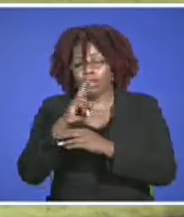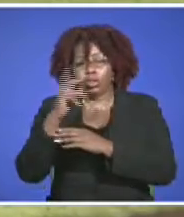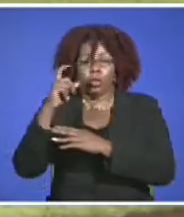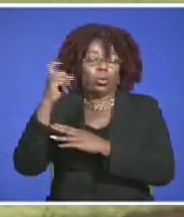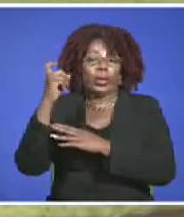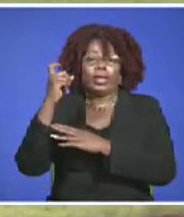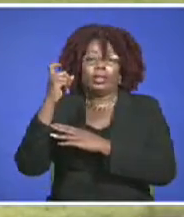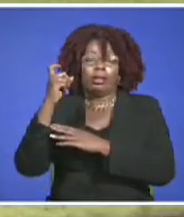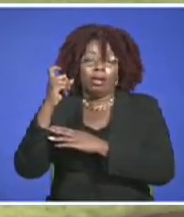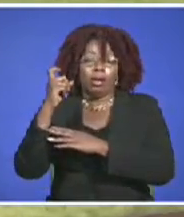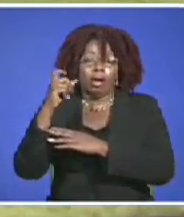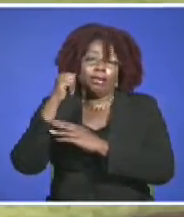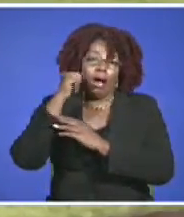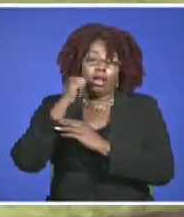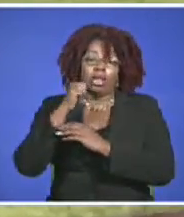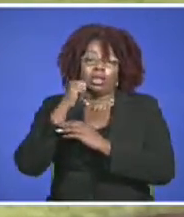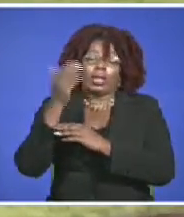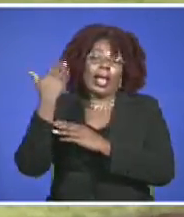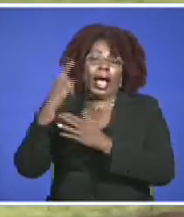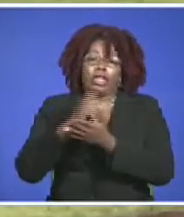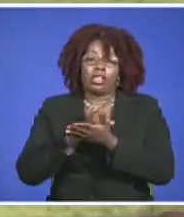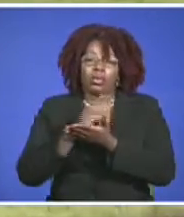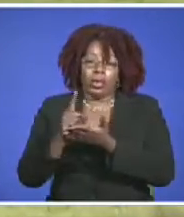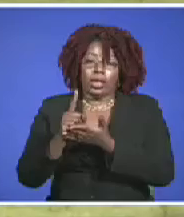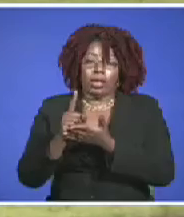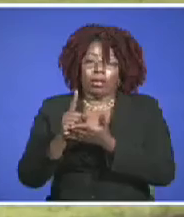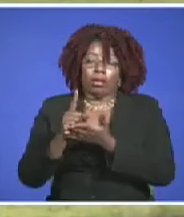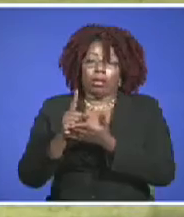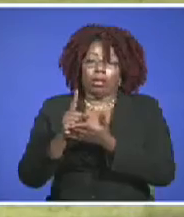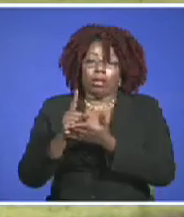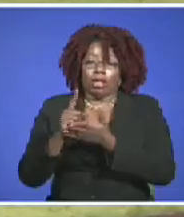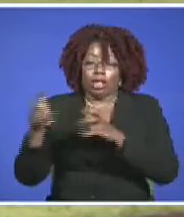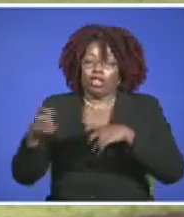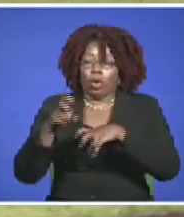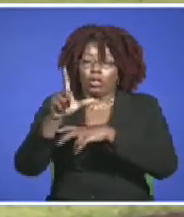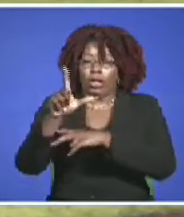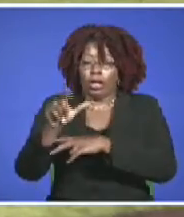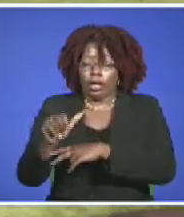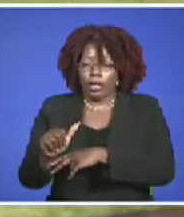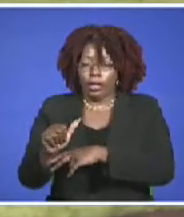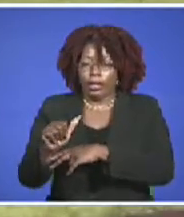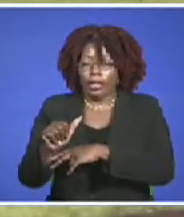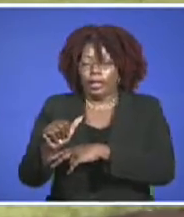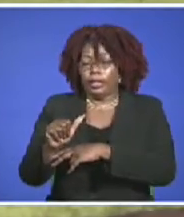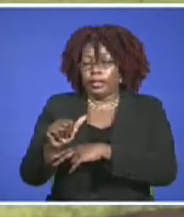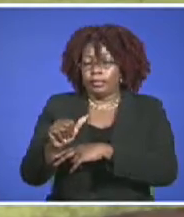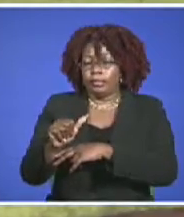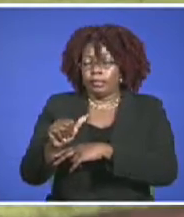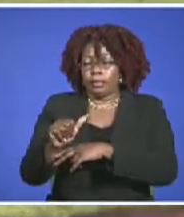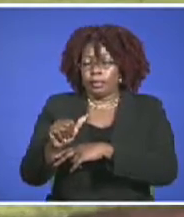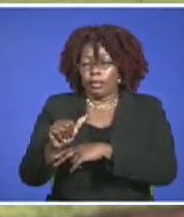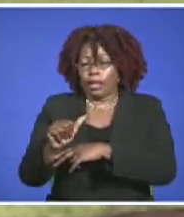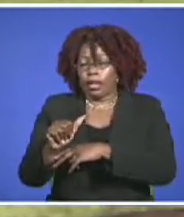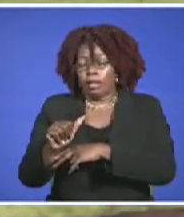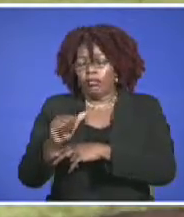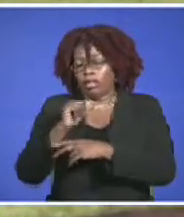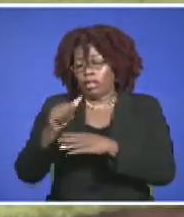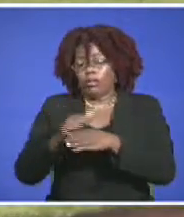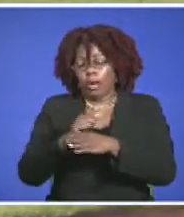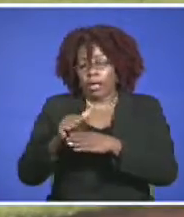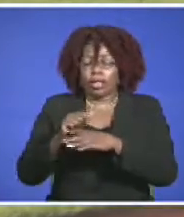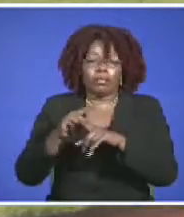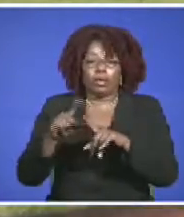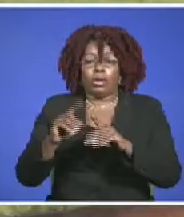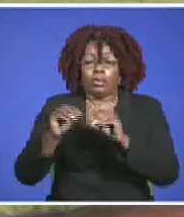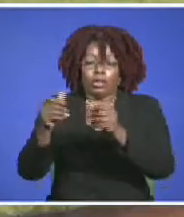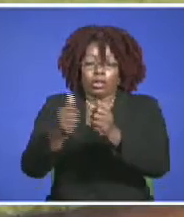potential. I mean, a lot of our girls were away last week at a tournament in Las Vegas, so we really didn't get a chance to practice this week. But nonetheless, hey, we were able to